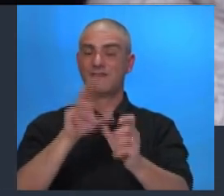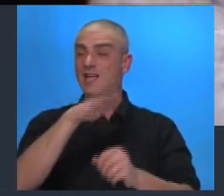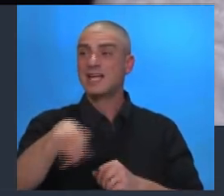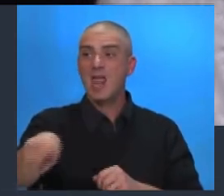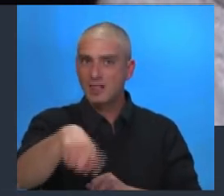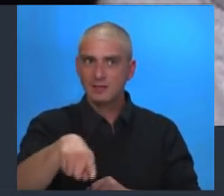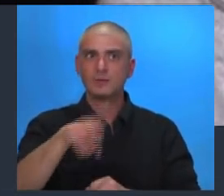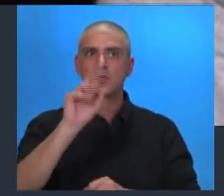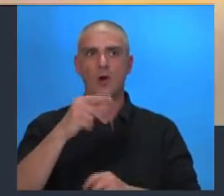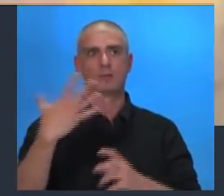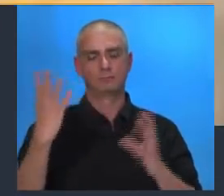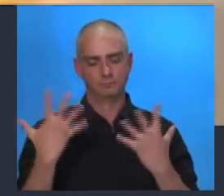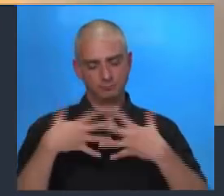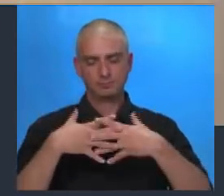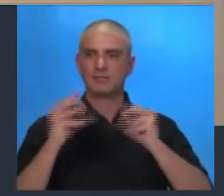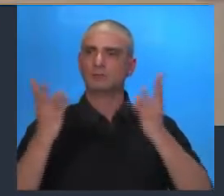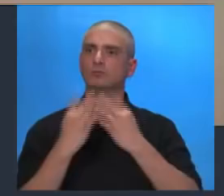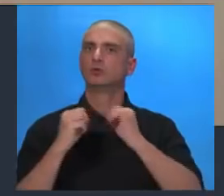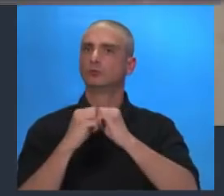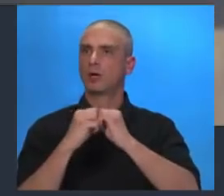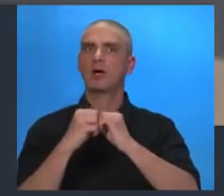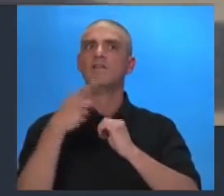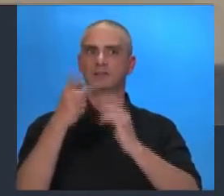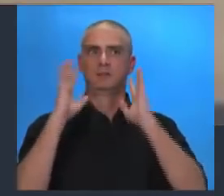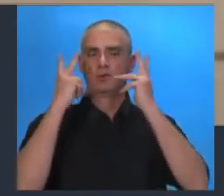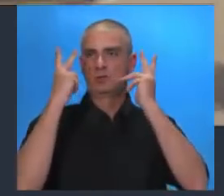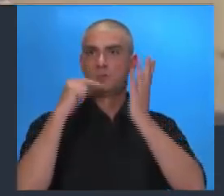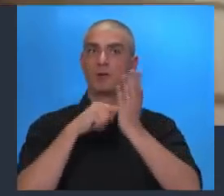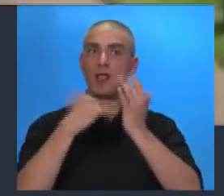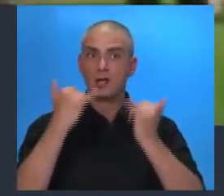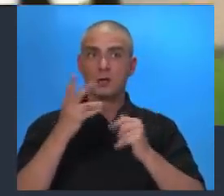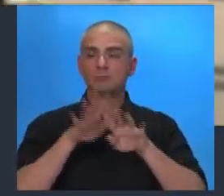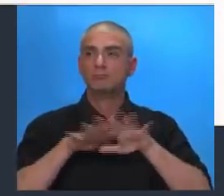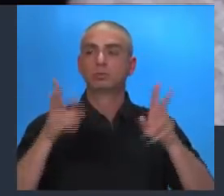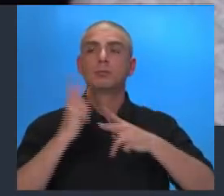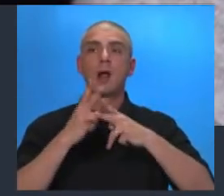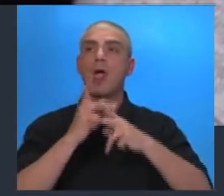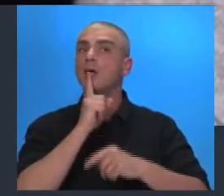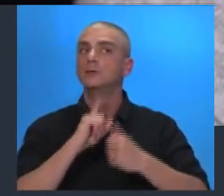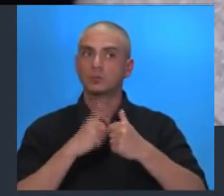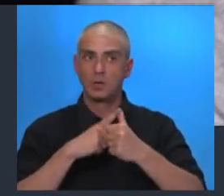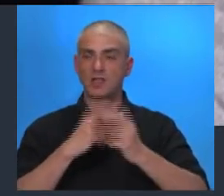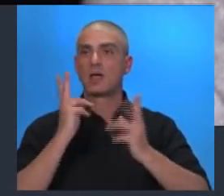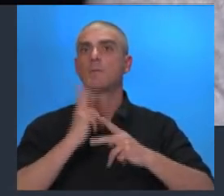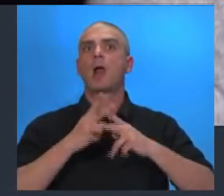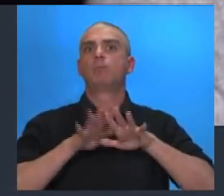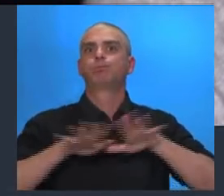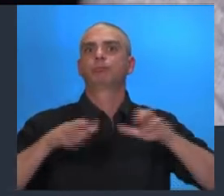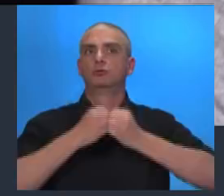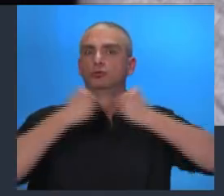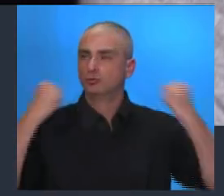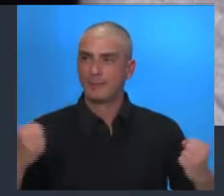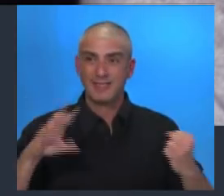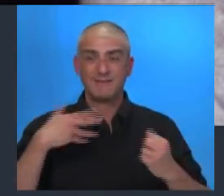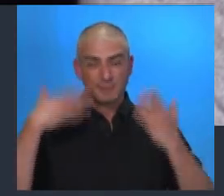and their families to be reconnected. And that's critical because today we have a diabetes crisis, obesity crisis, and those are things